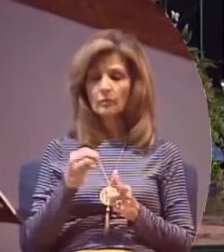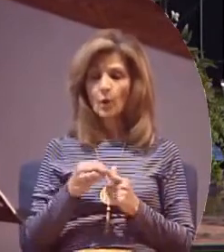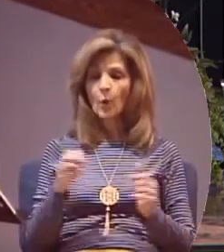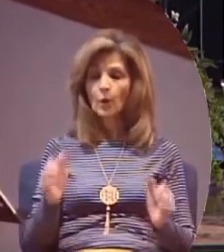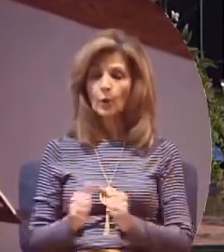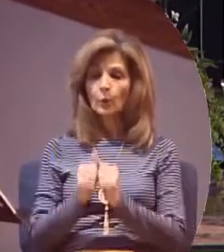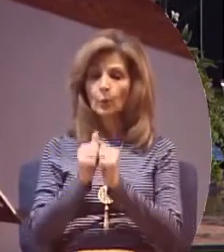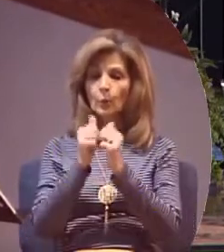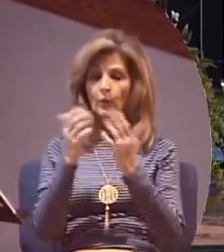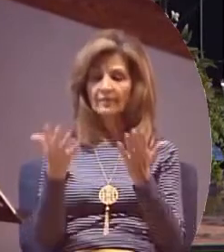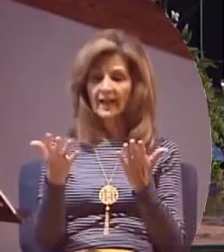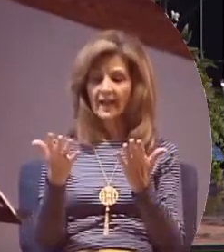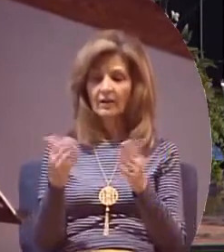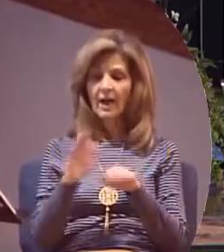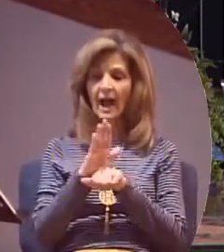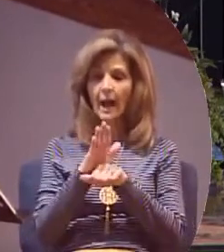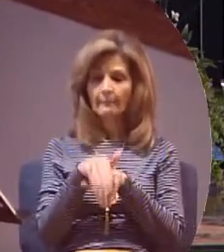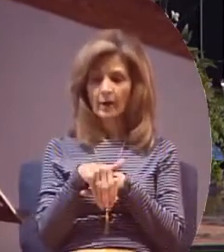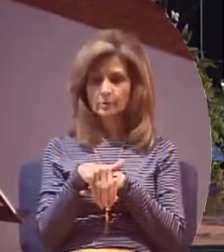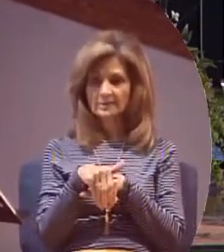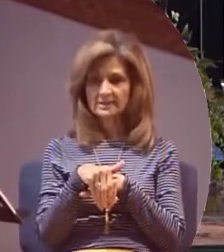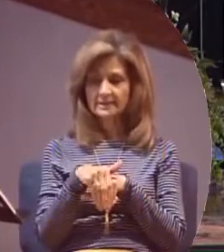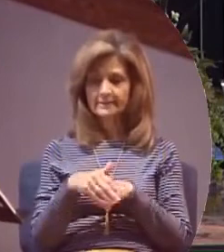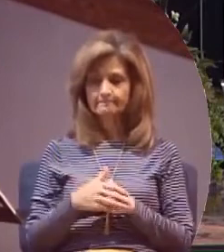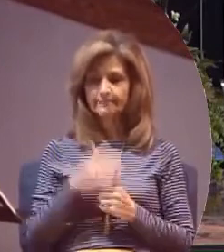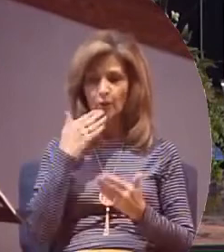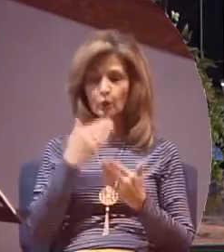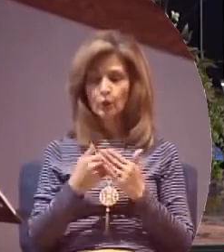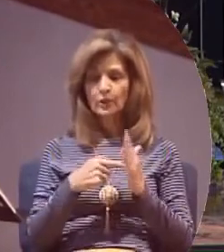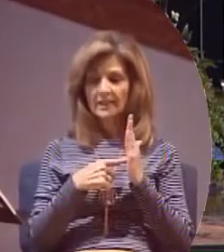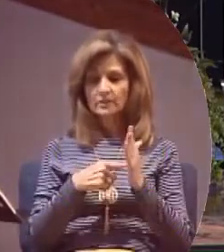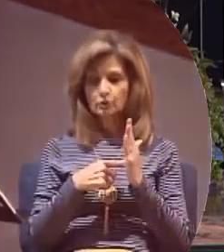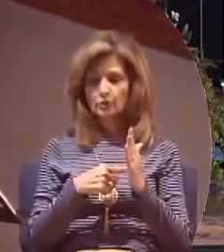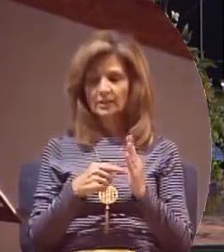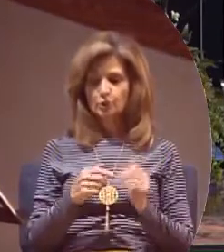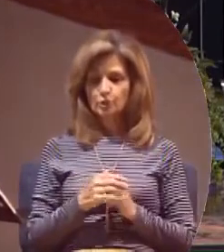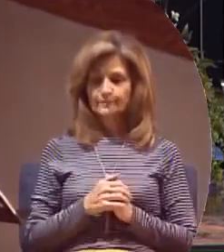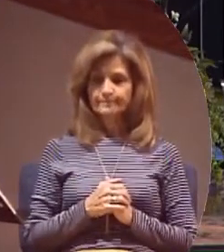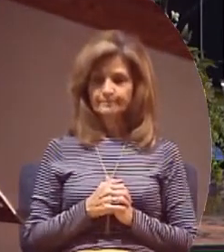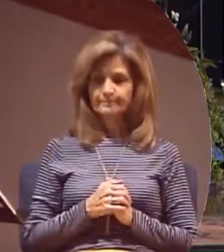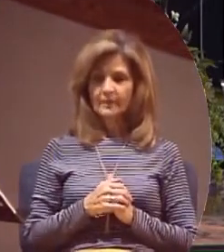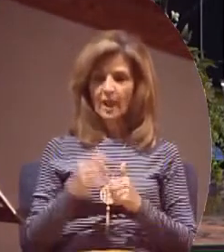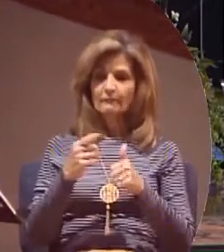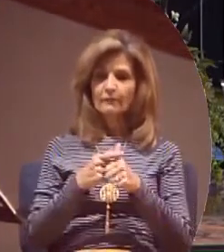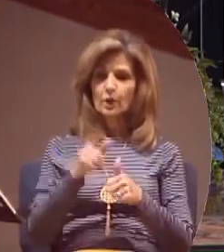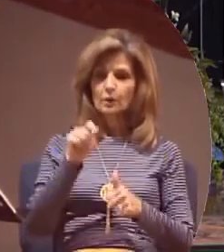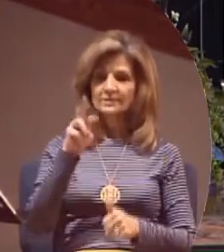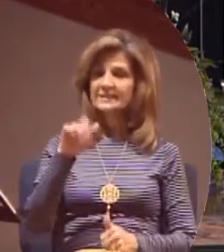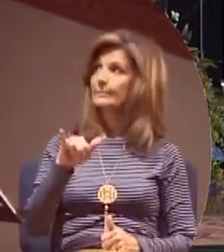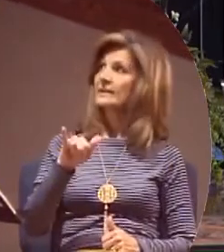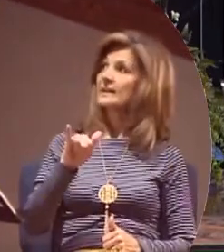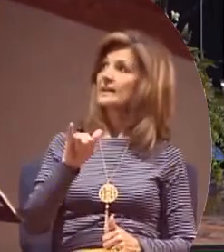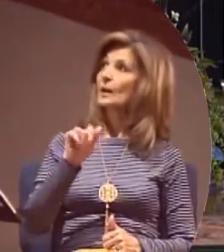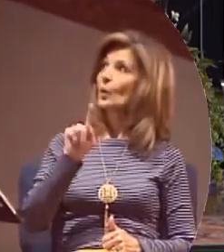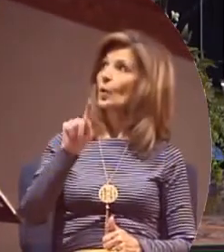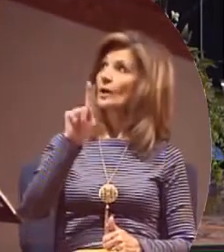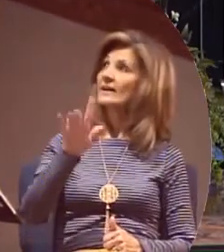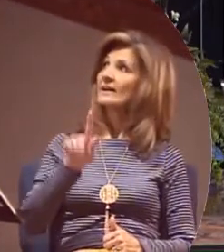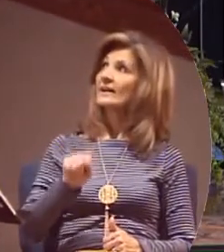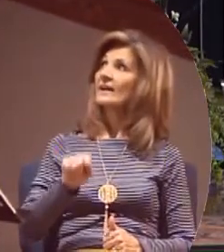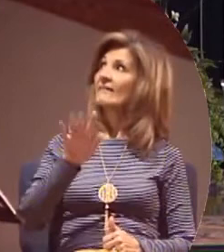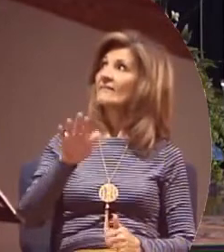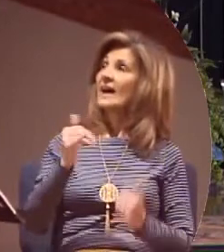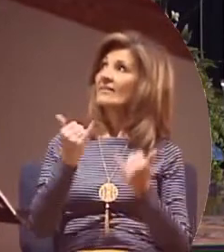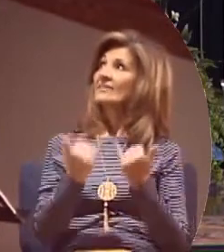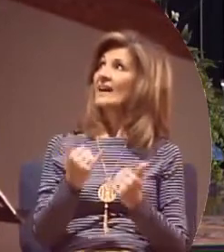without hypocrisy. Here's a good illustration of it. 1 Timothy 1:5, now the end of the commandment is